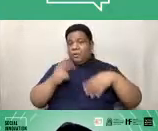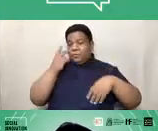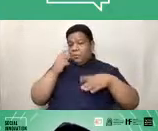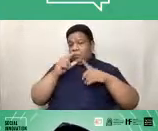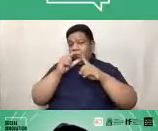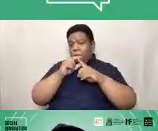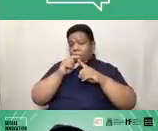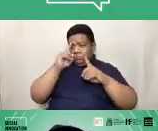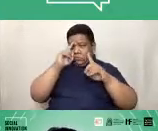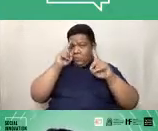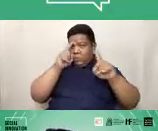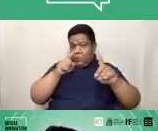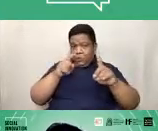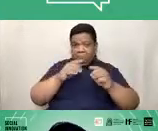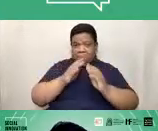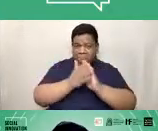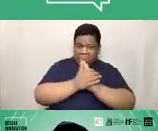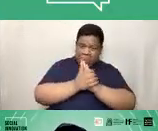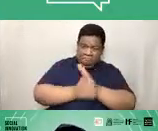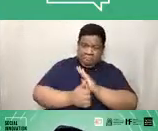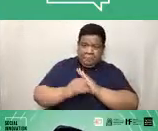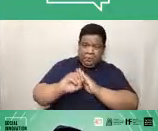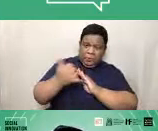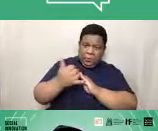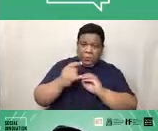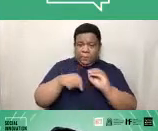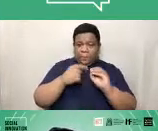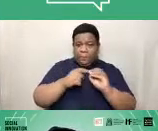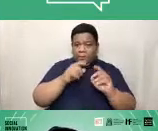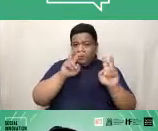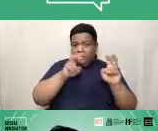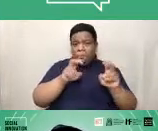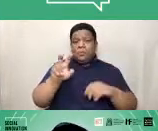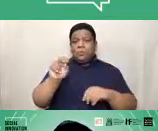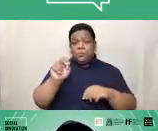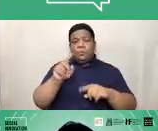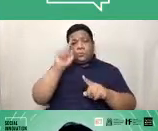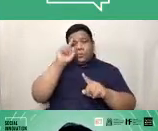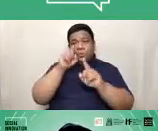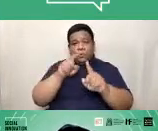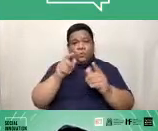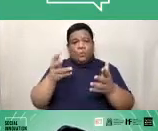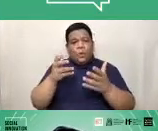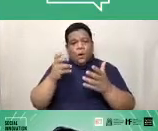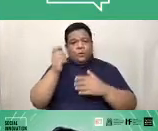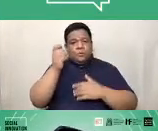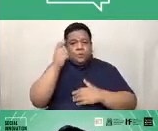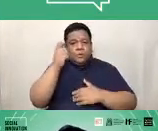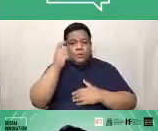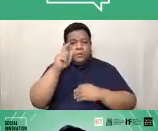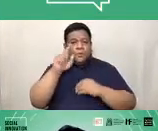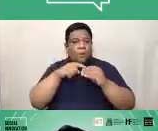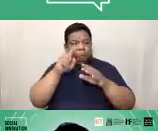necessarily to become experts about each individual topic, but the goal is for us to get an understanding and an overview